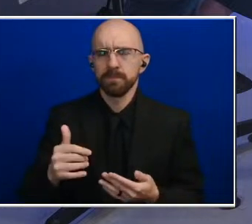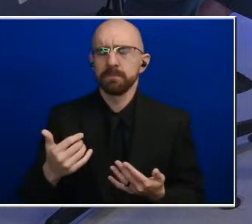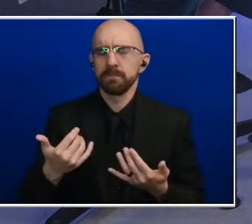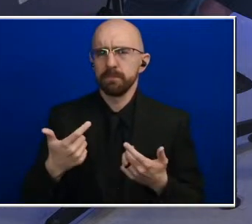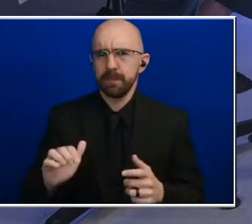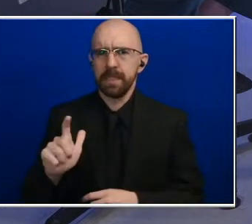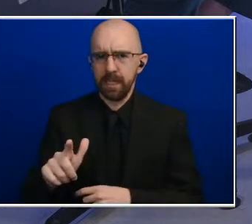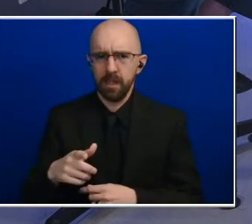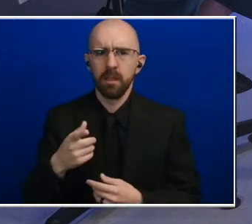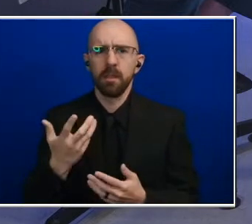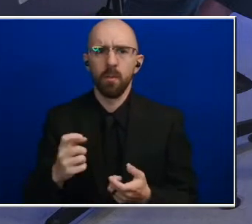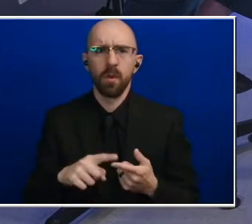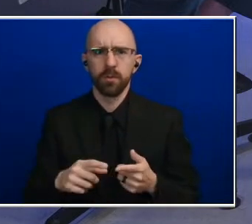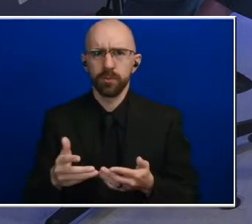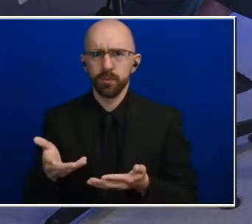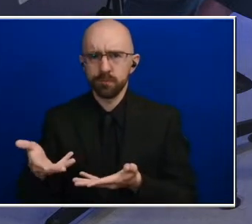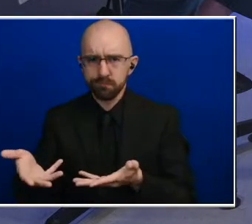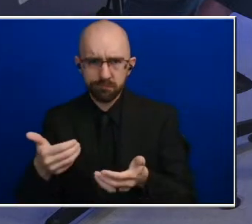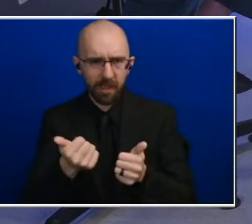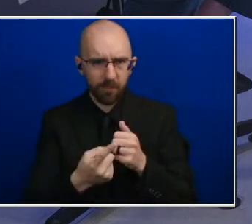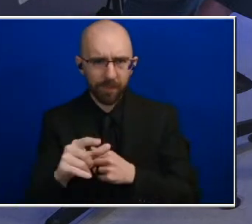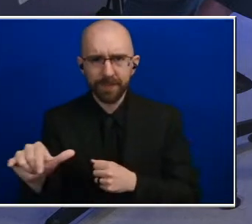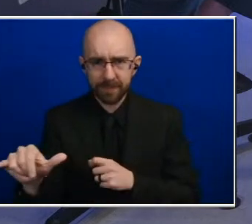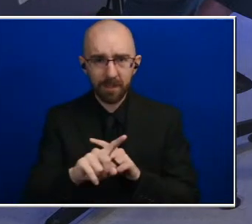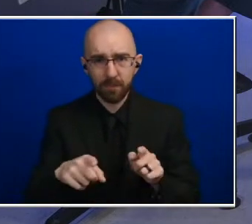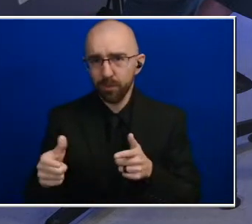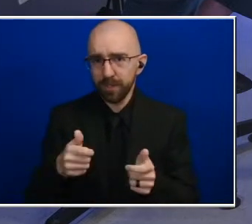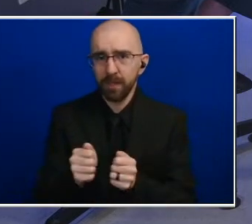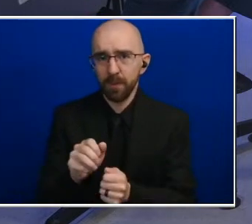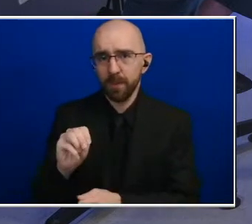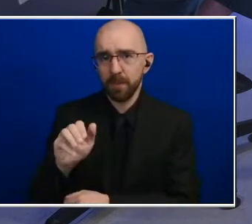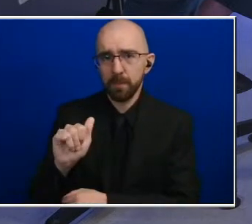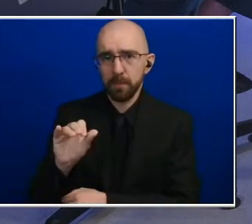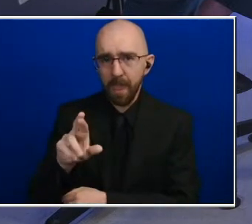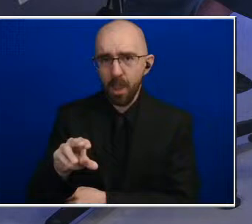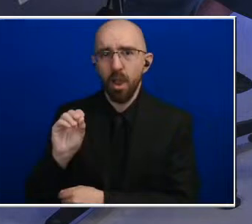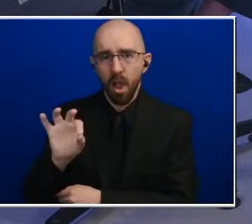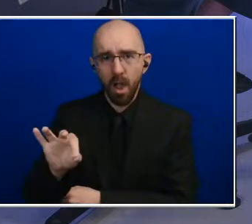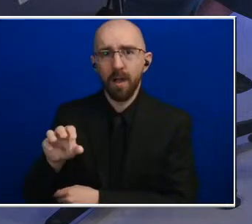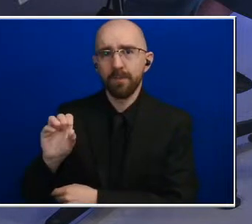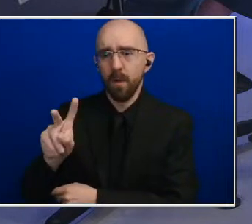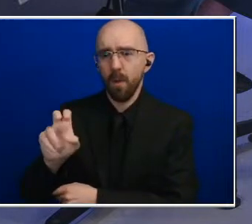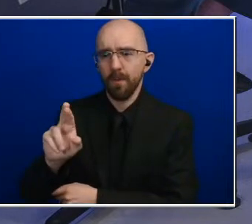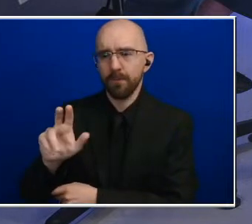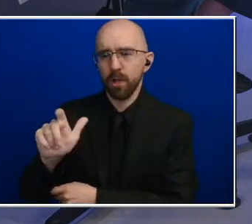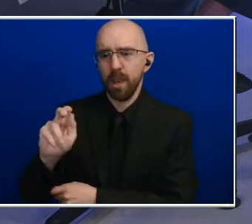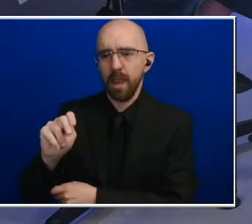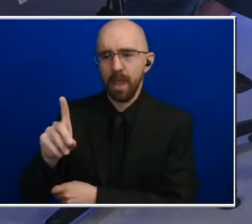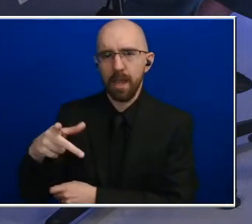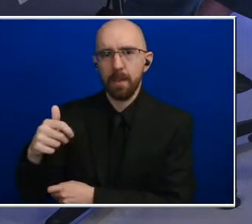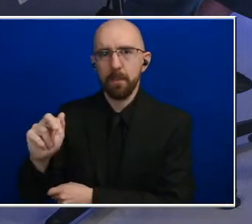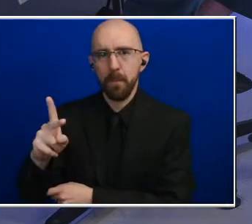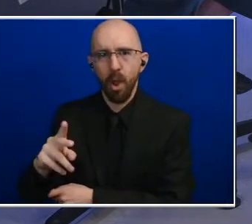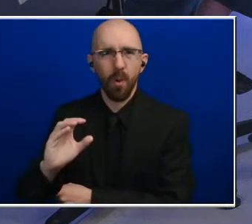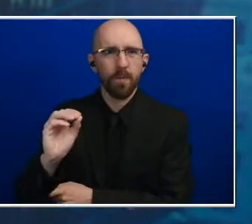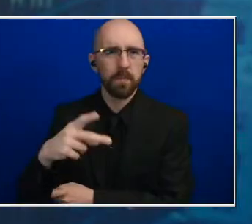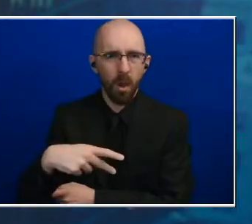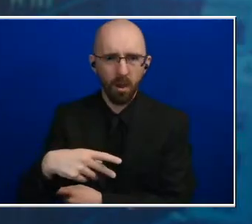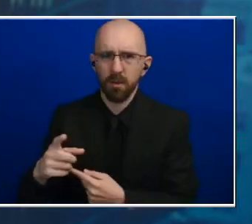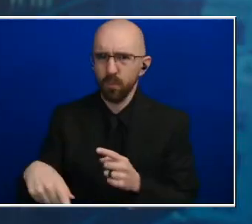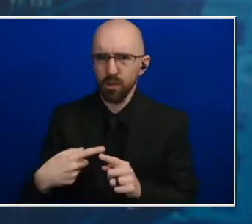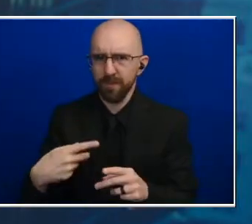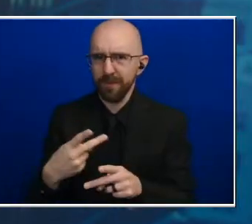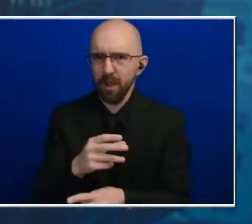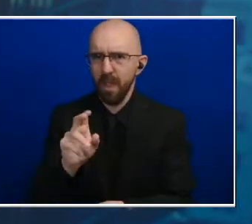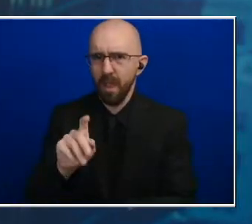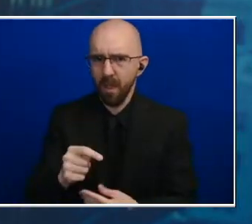everybody the same, but you were dealing with the mayor of Overland Park. When did you figure that one out? You know, I actually never